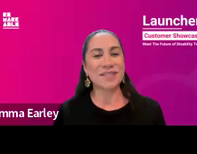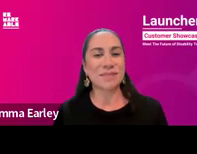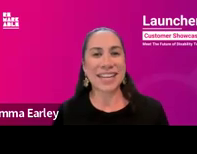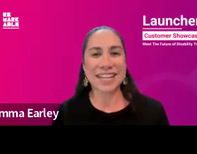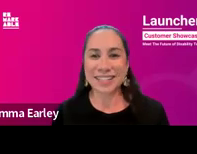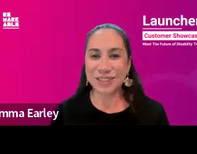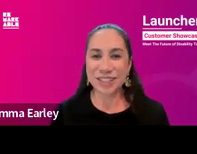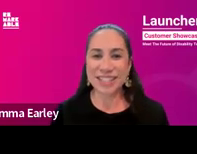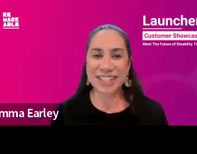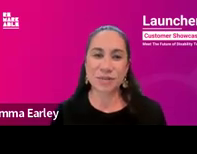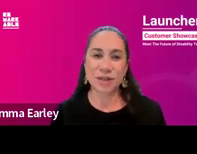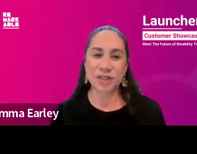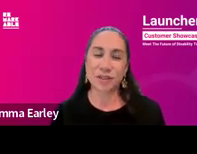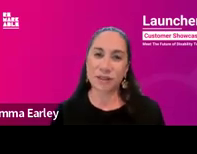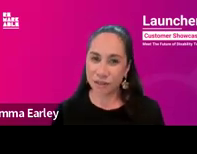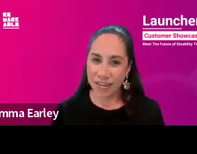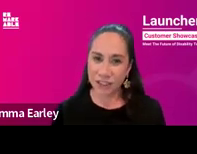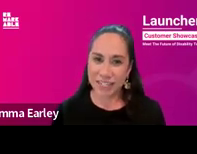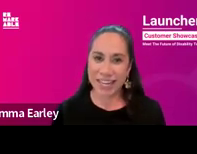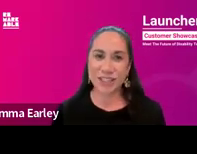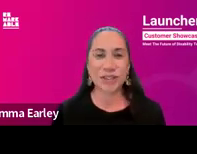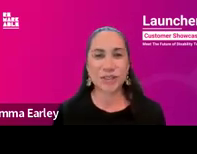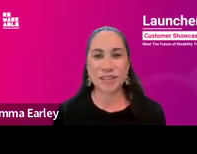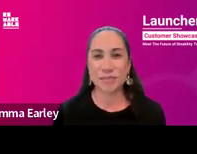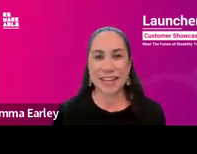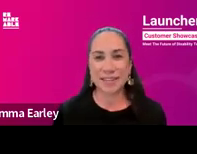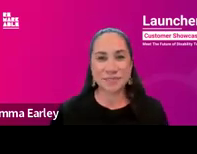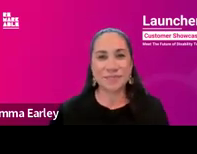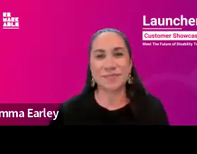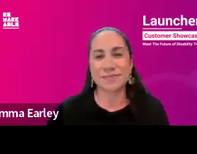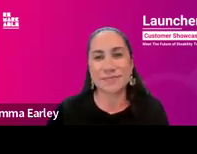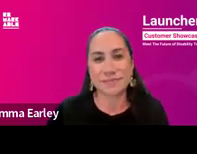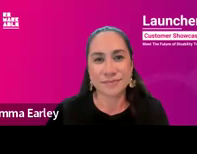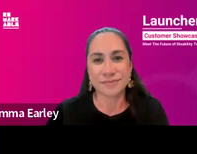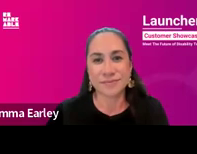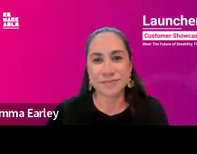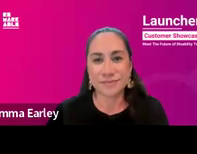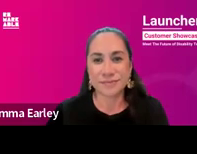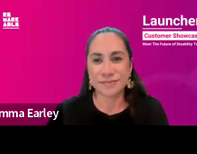up, we have some tech solutions in the world of recreation and inclusive play.